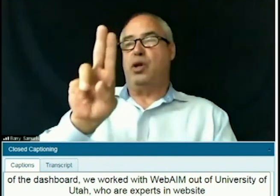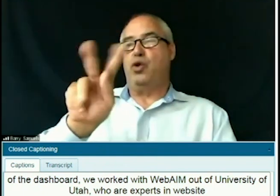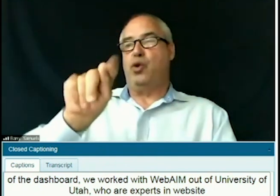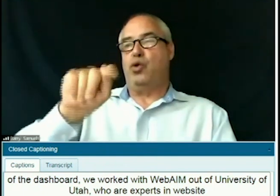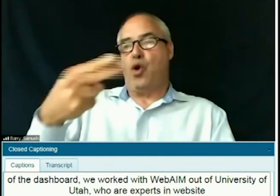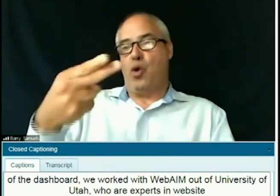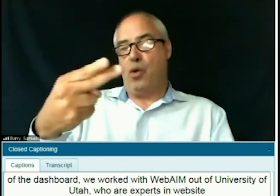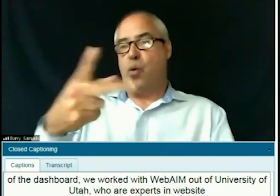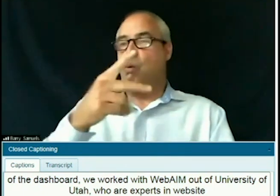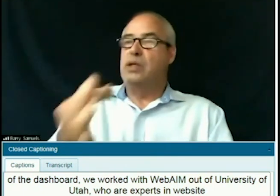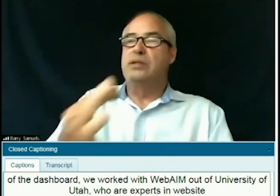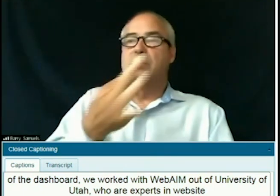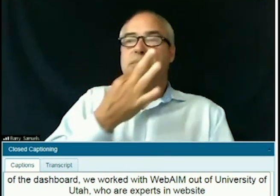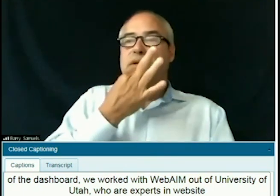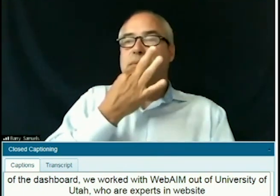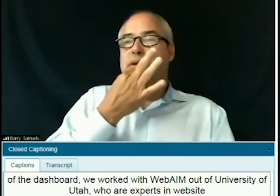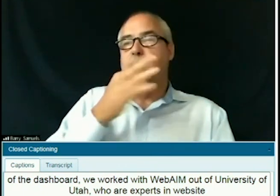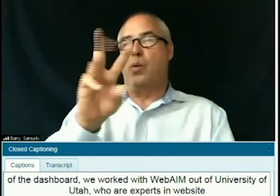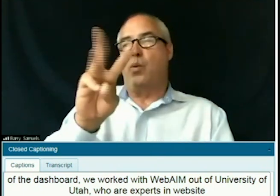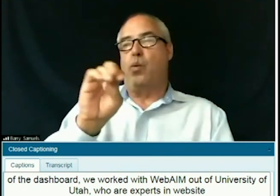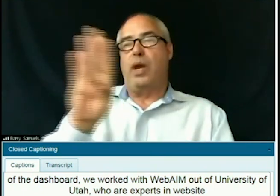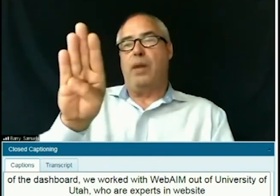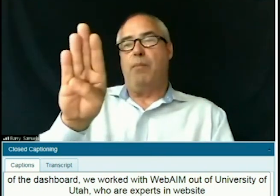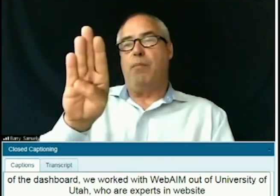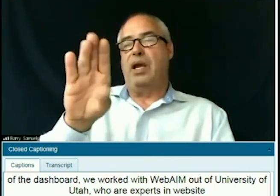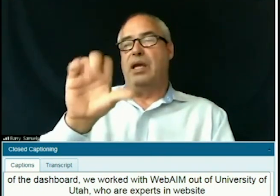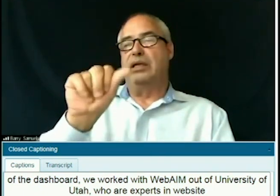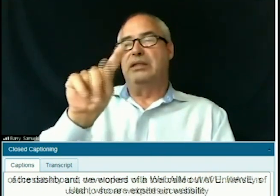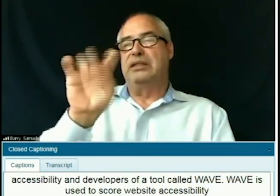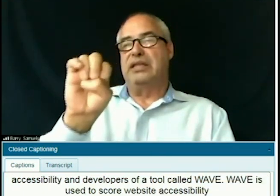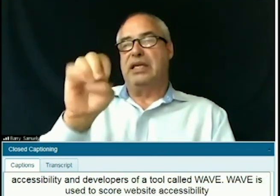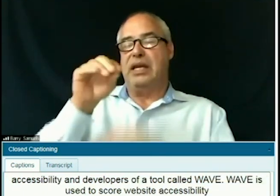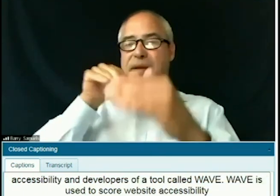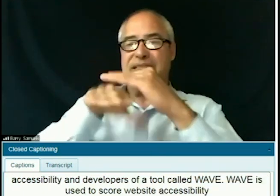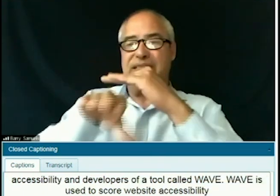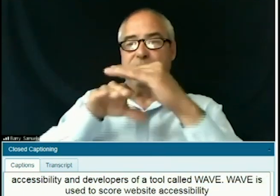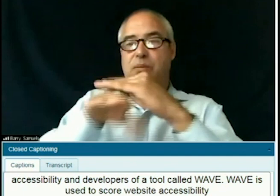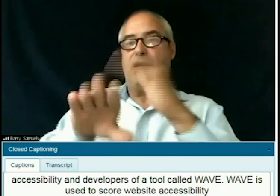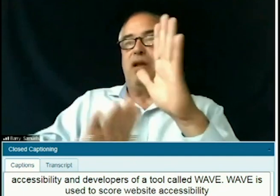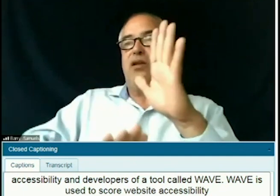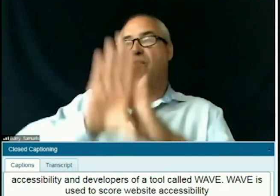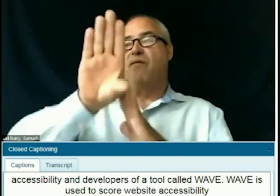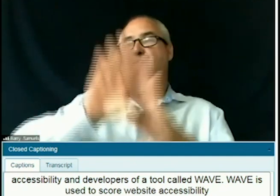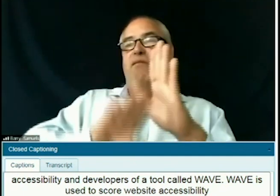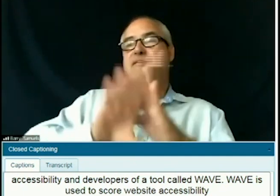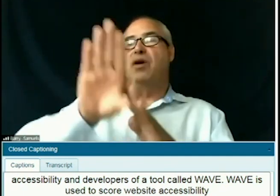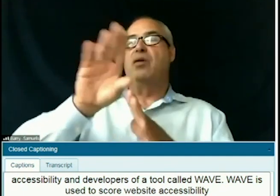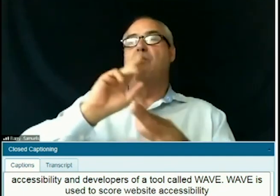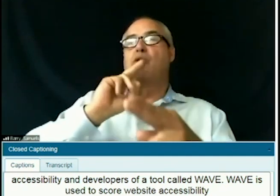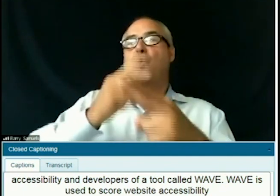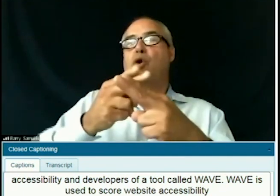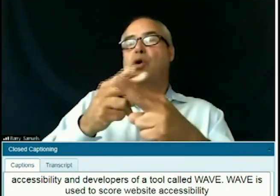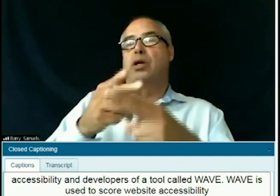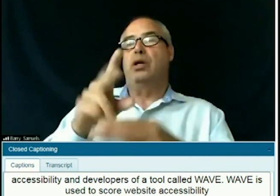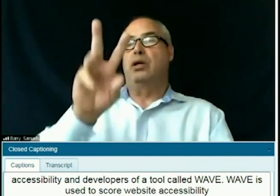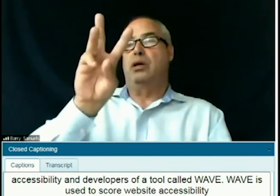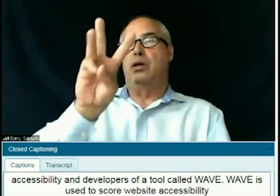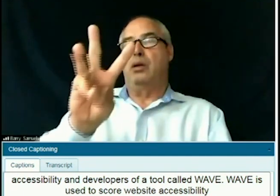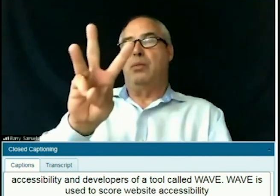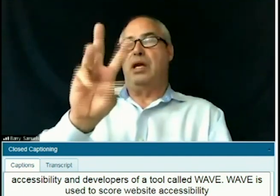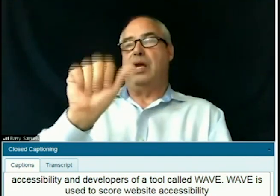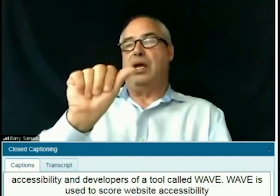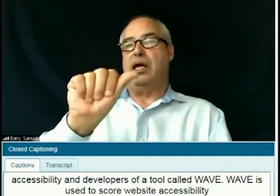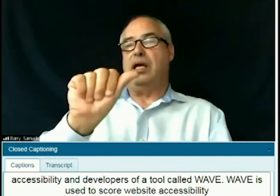experts in website accessibility and developers of a tool called WAVE, W-A-V-E.